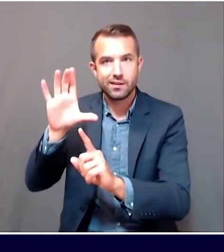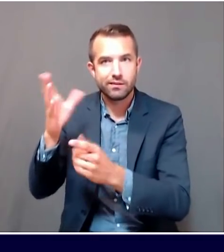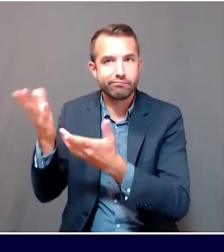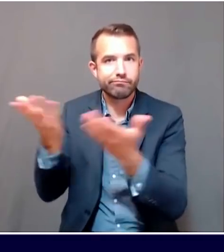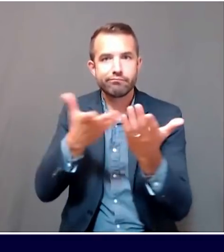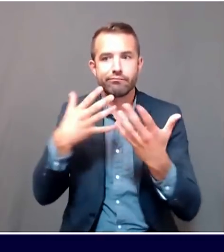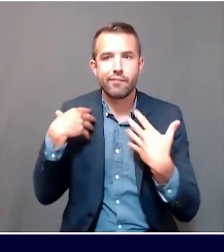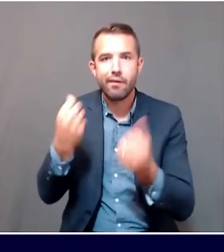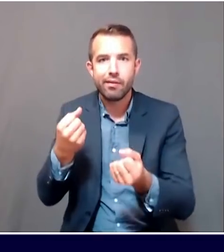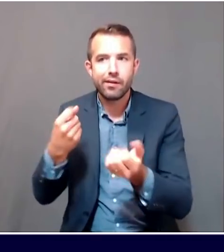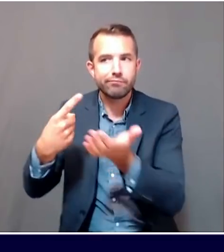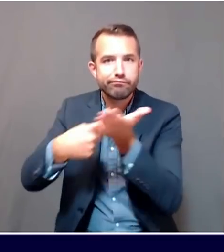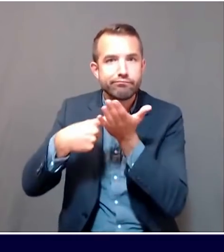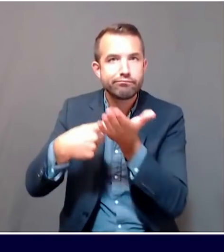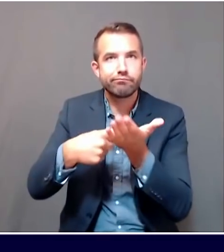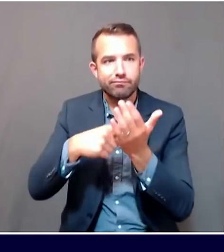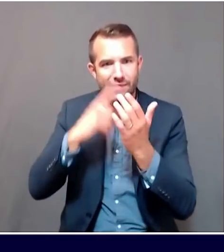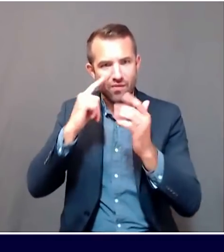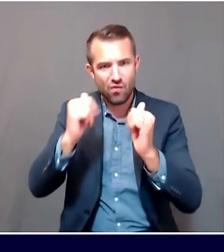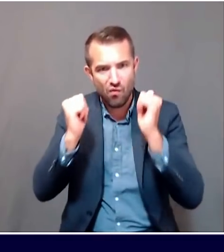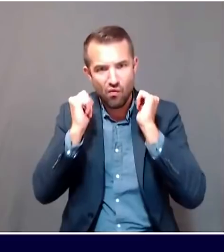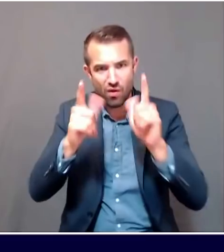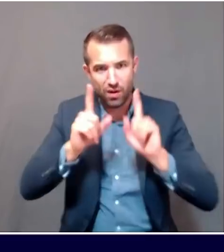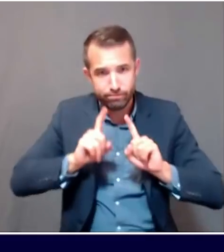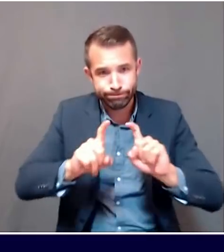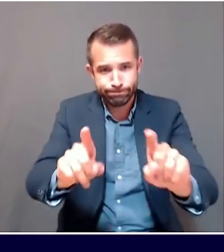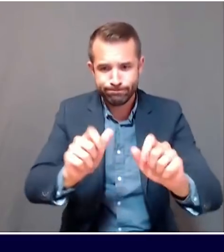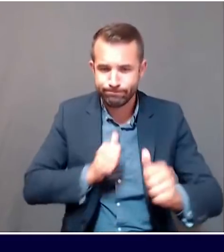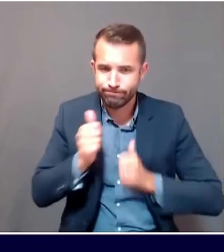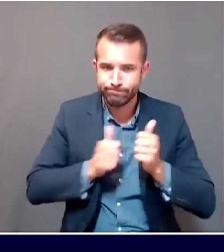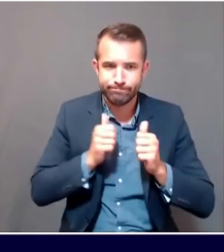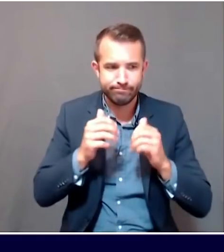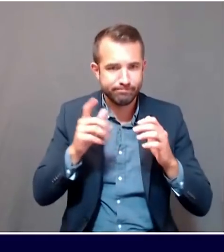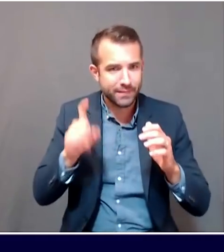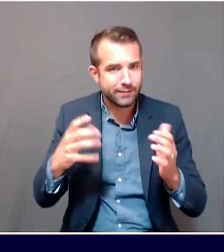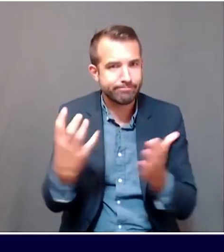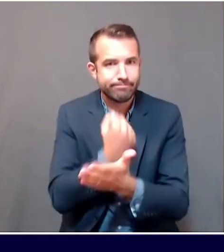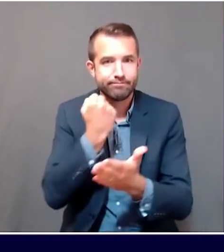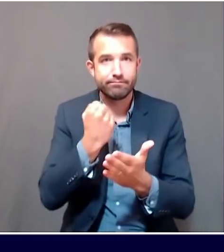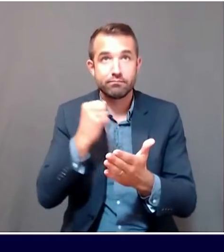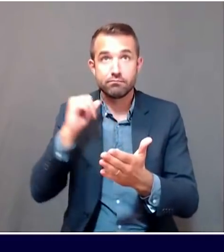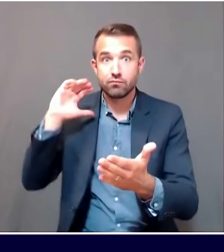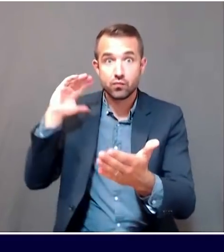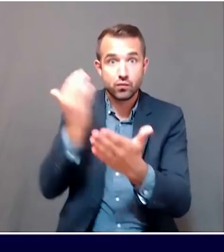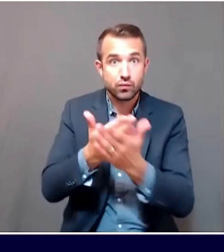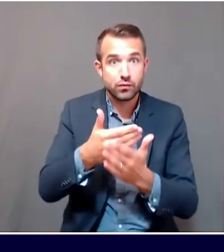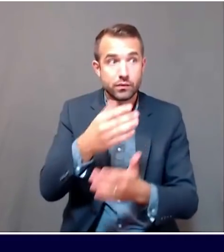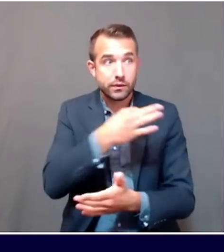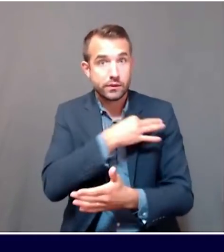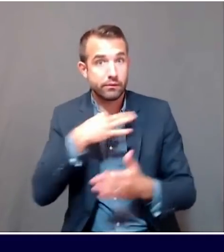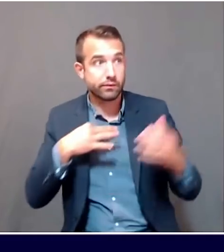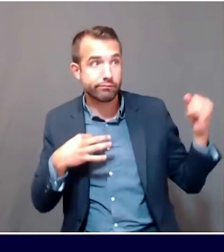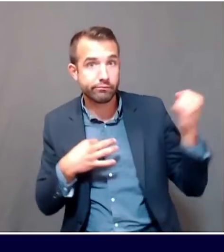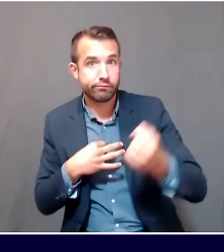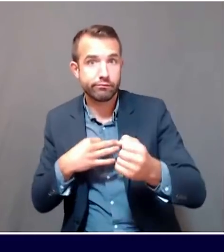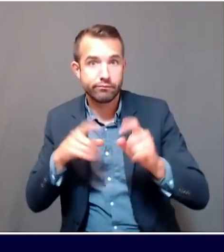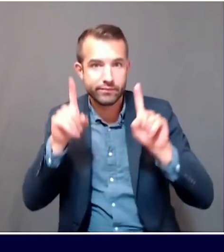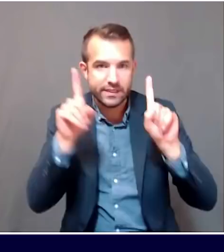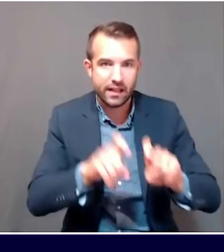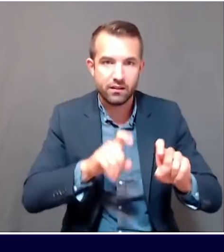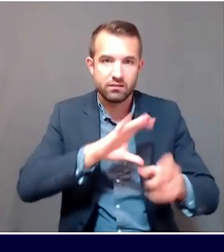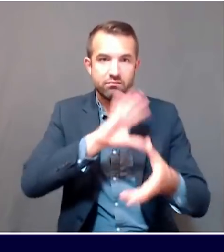undertake widespread proactive testing of arriving workers. They have tested nearly